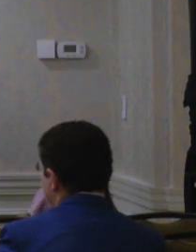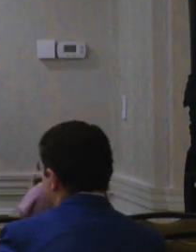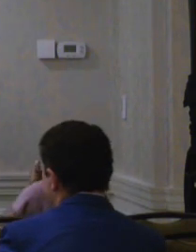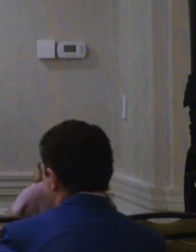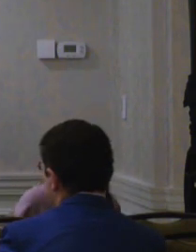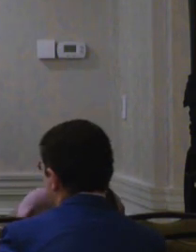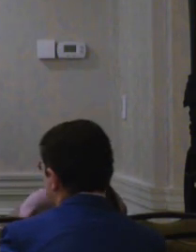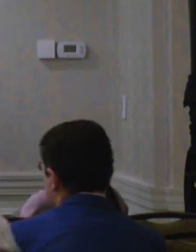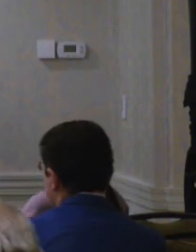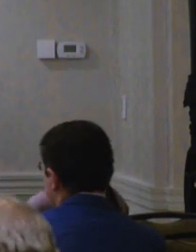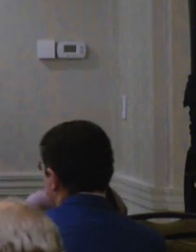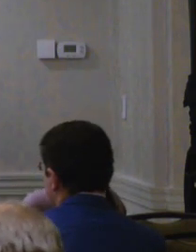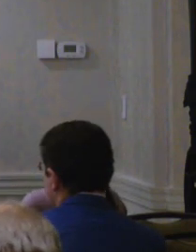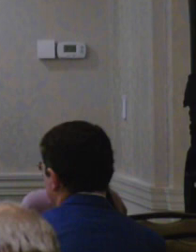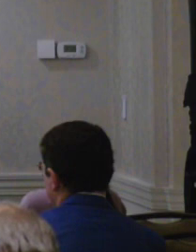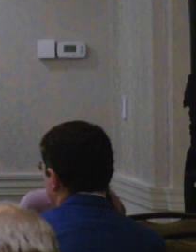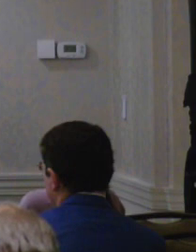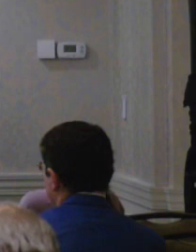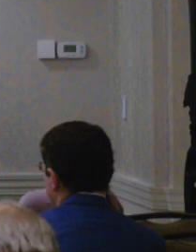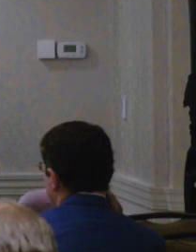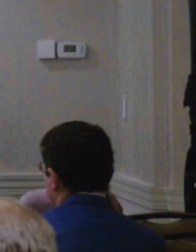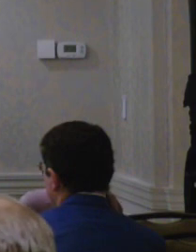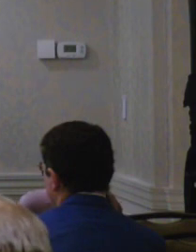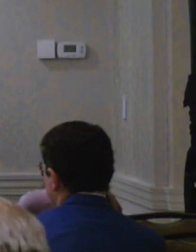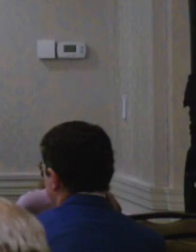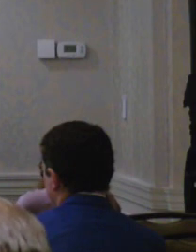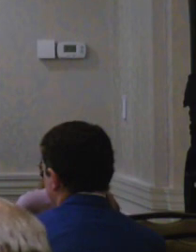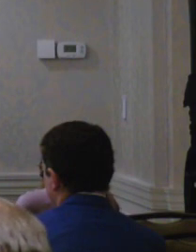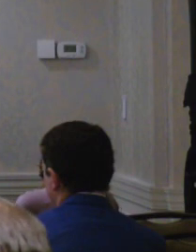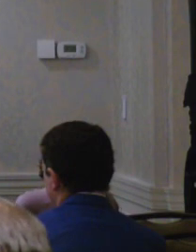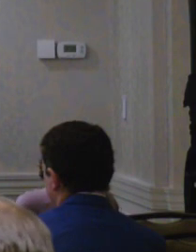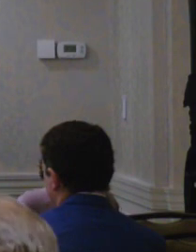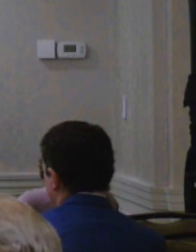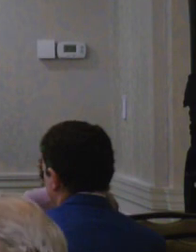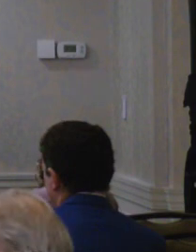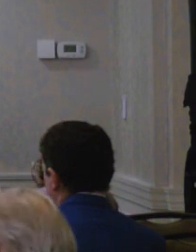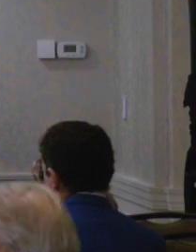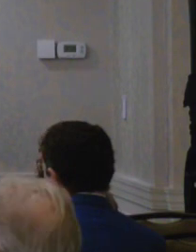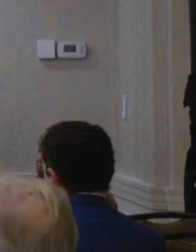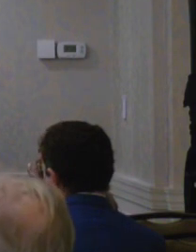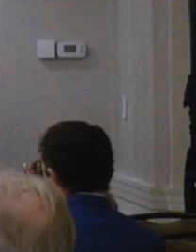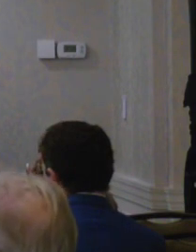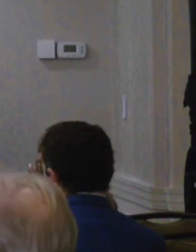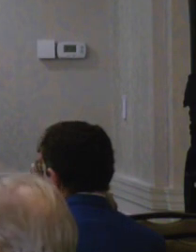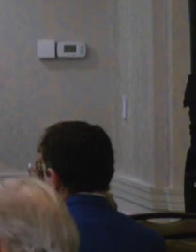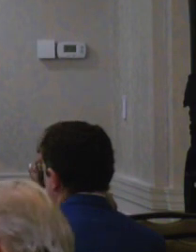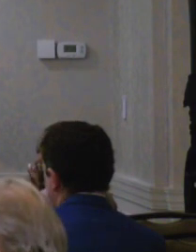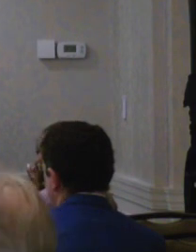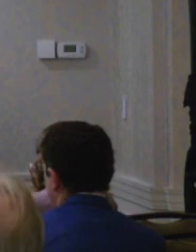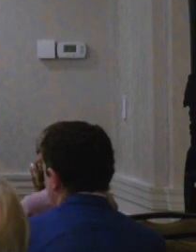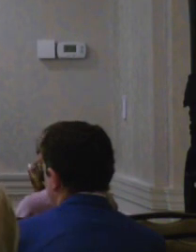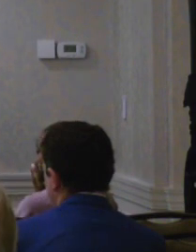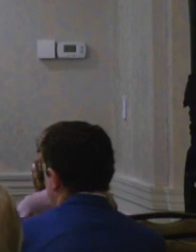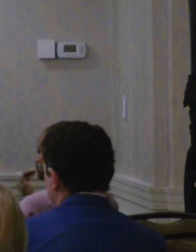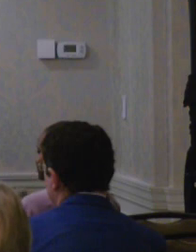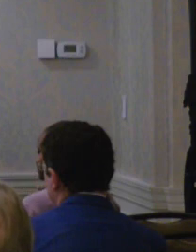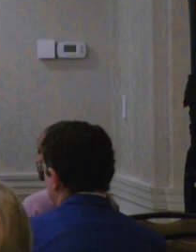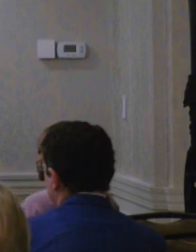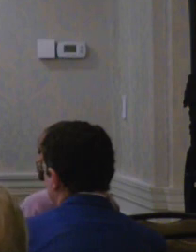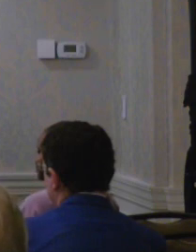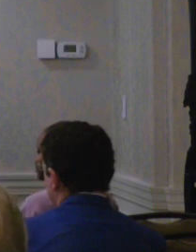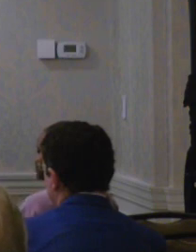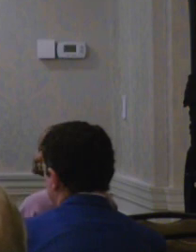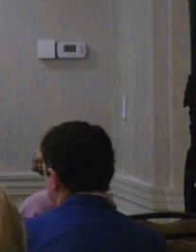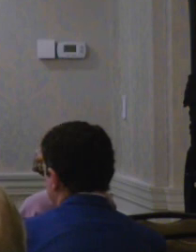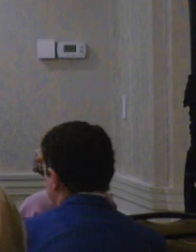Thank you to all of our speakers. I think we heard a lot of common threads here about the importance to adapt to local